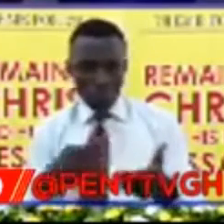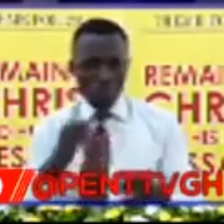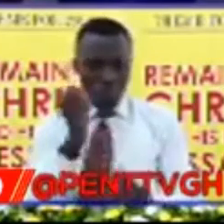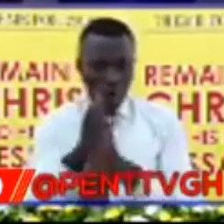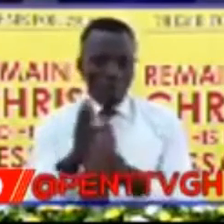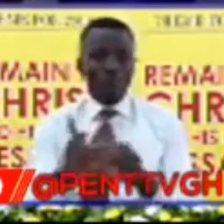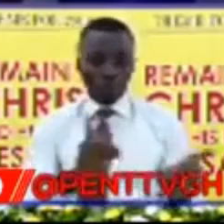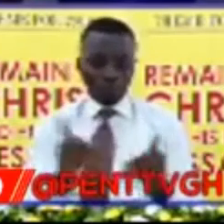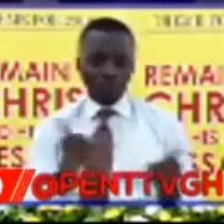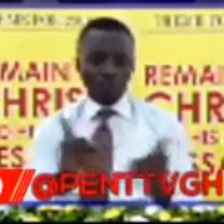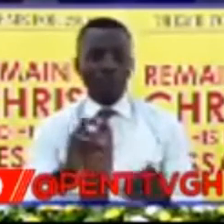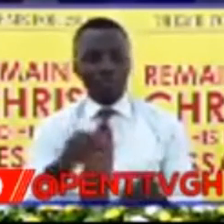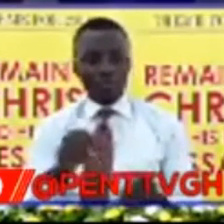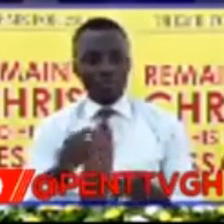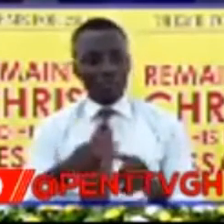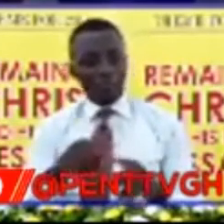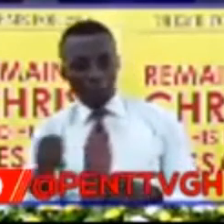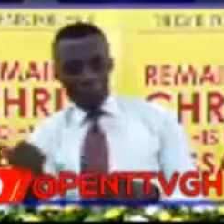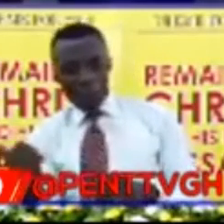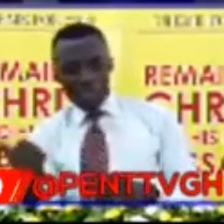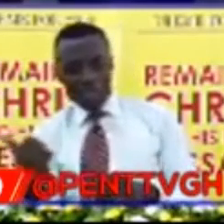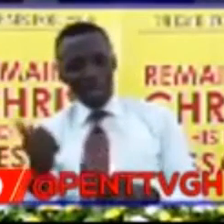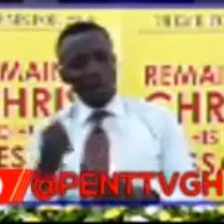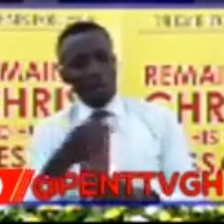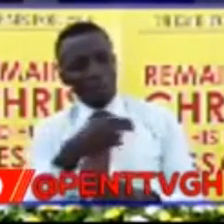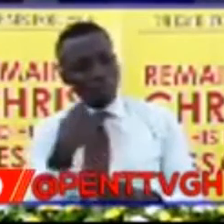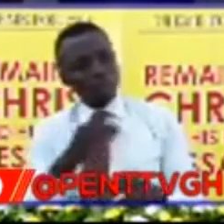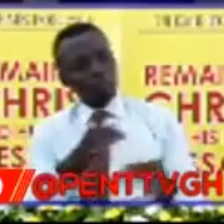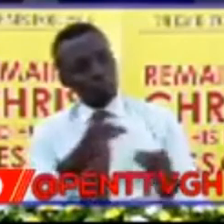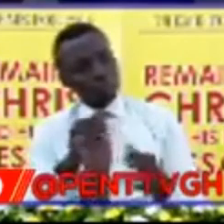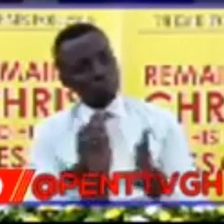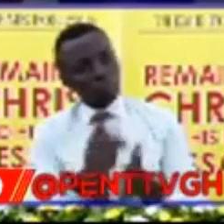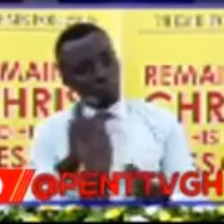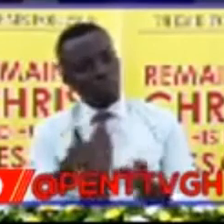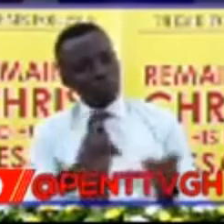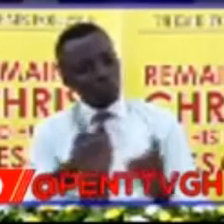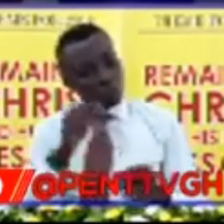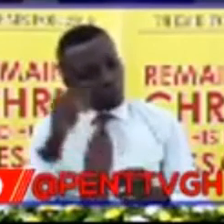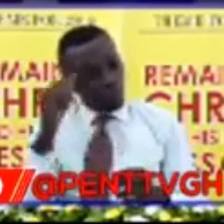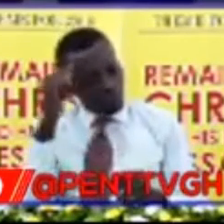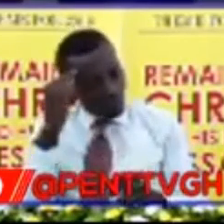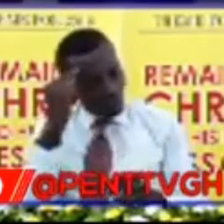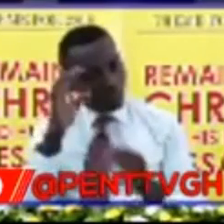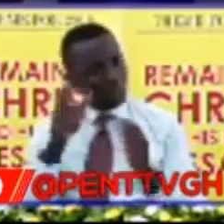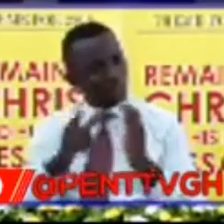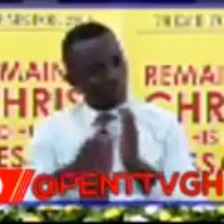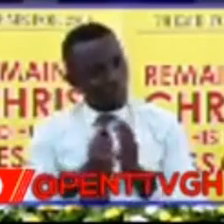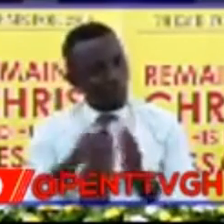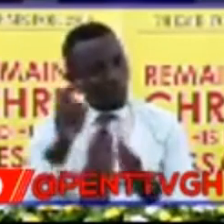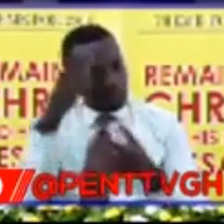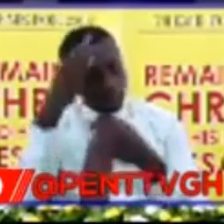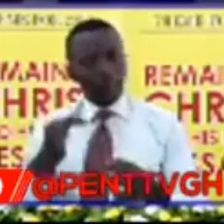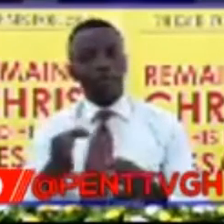them. But with others, he has access to reflect over them and come out with